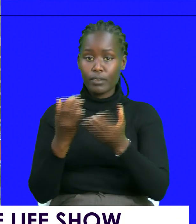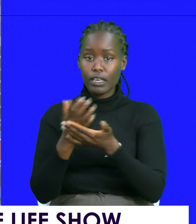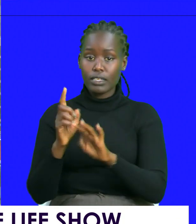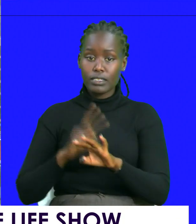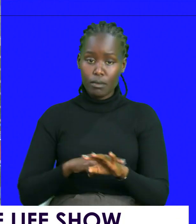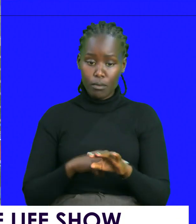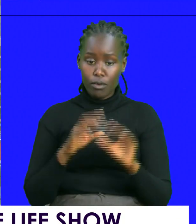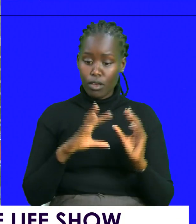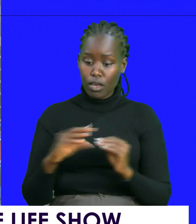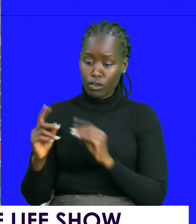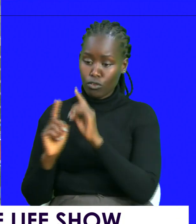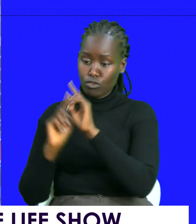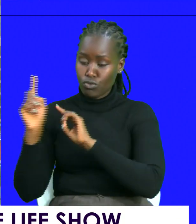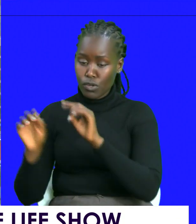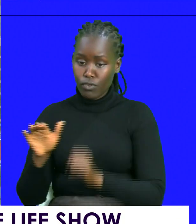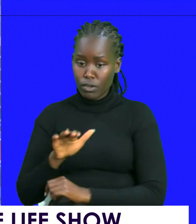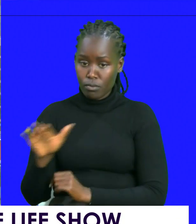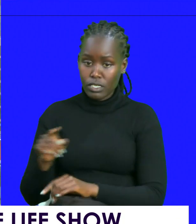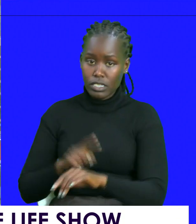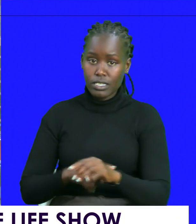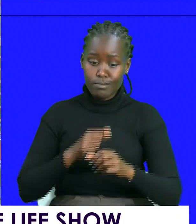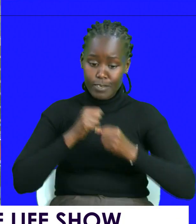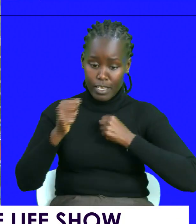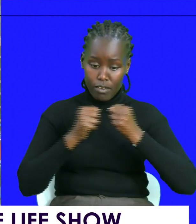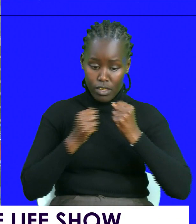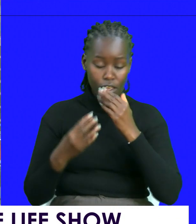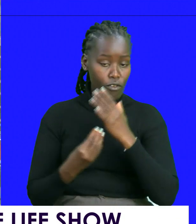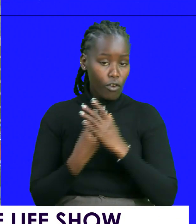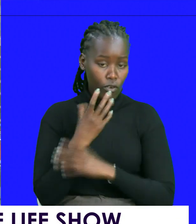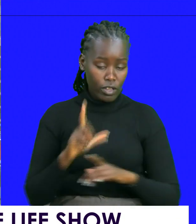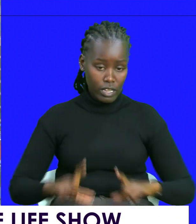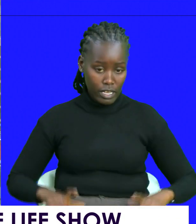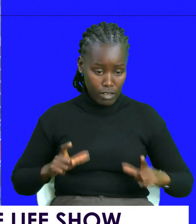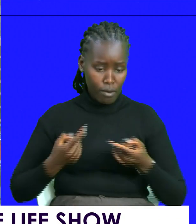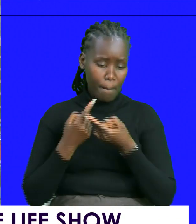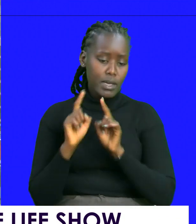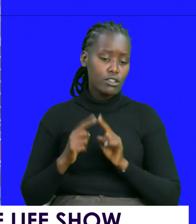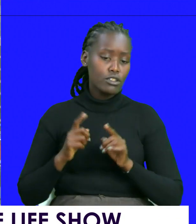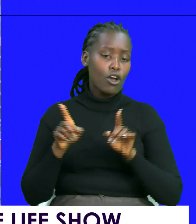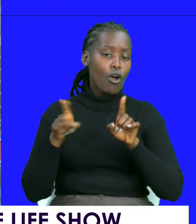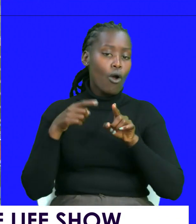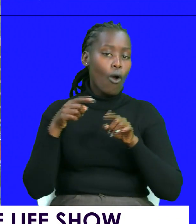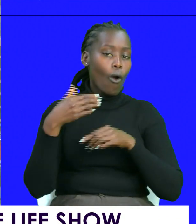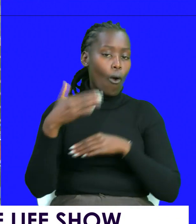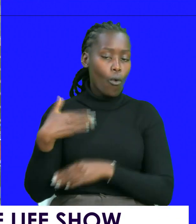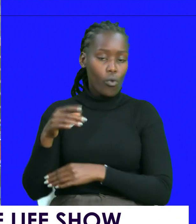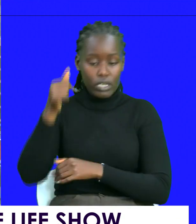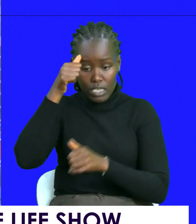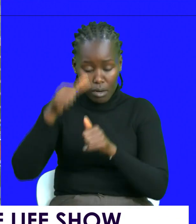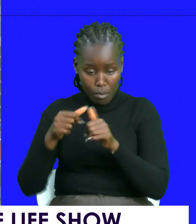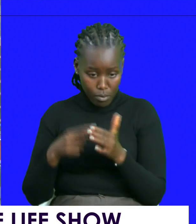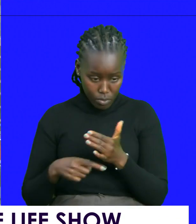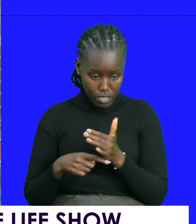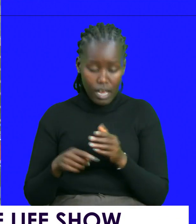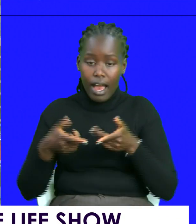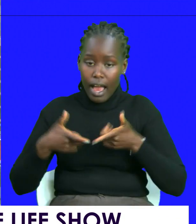to different heights when they are fighting for growth in life. But always remember, let your growth start from the